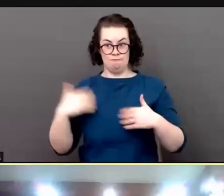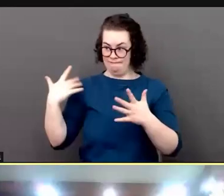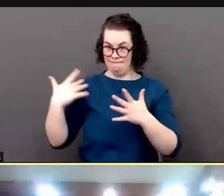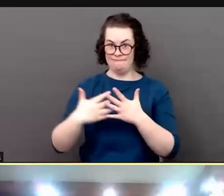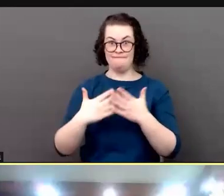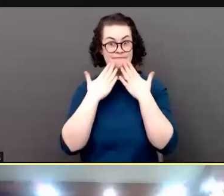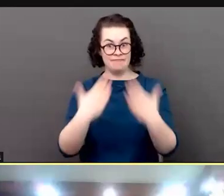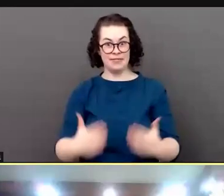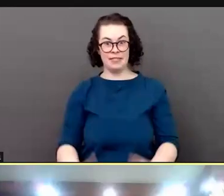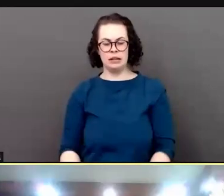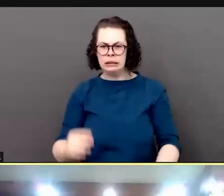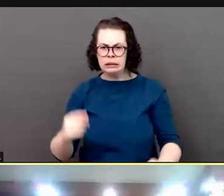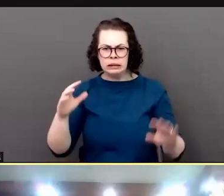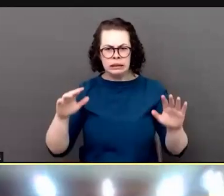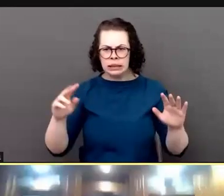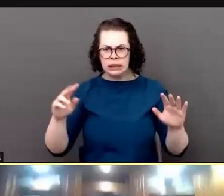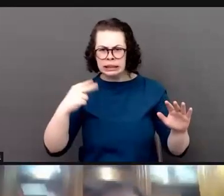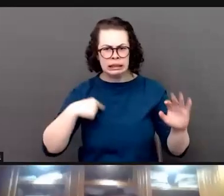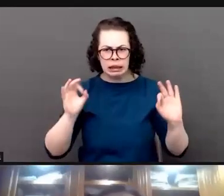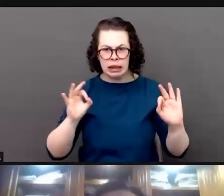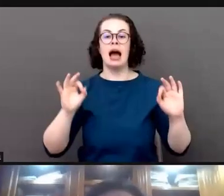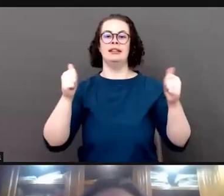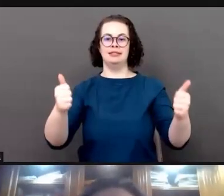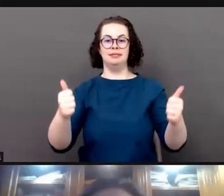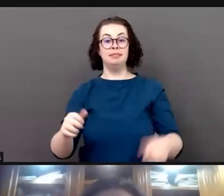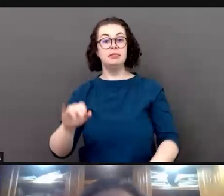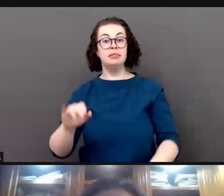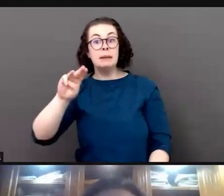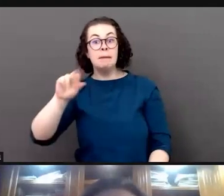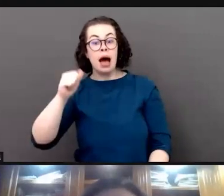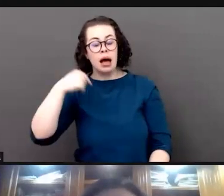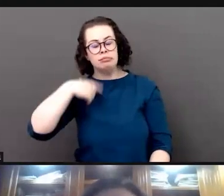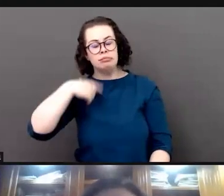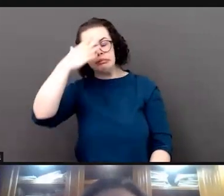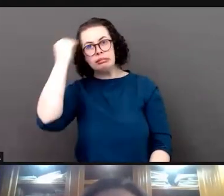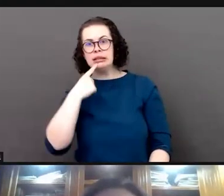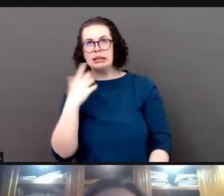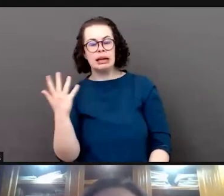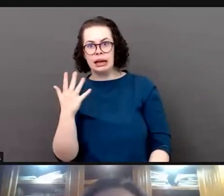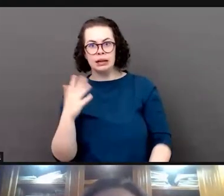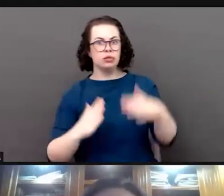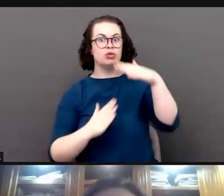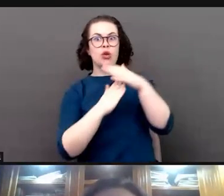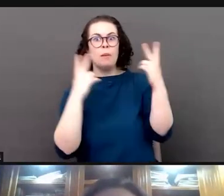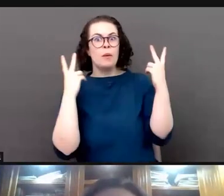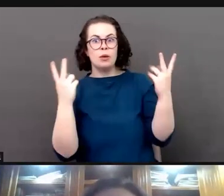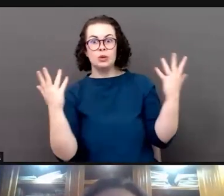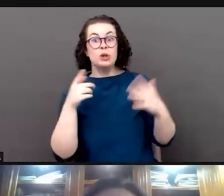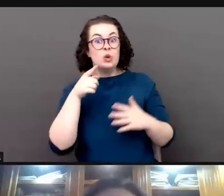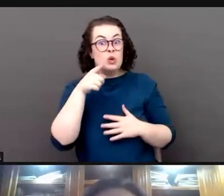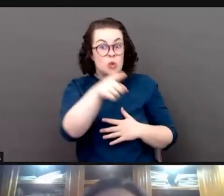don't know why the video. Oh yeah, now it's working. And Inmaculada, I forgotten to say the most important thing, which is that you are the alma mater, or